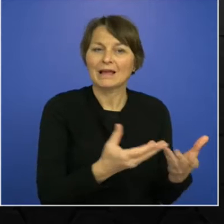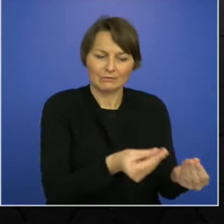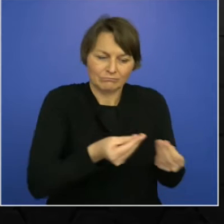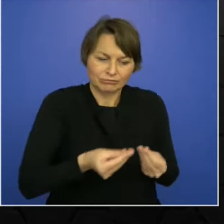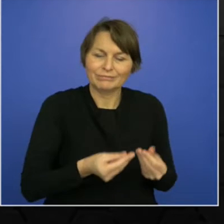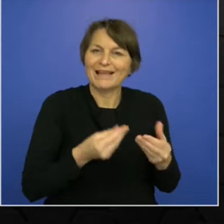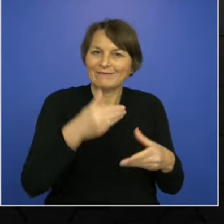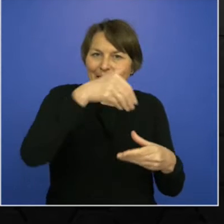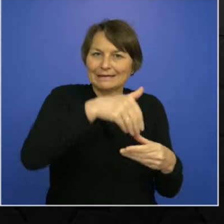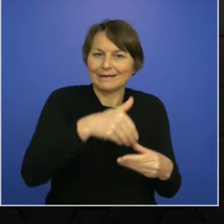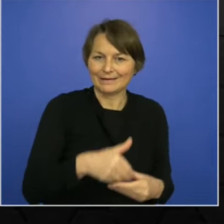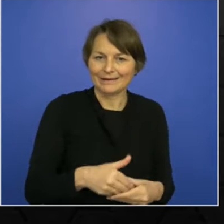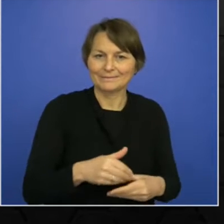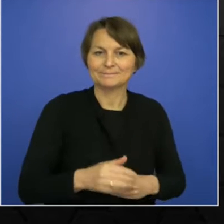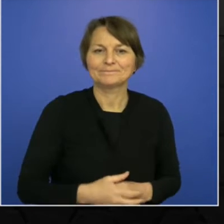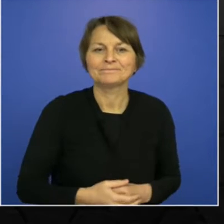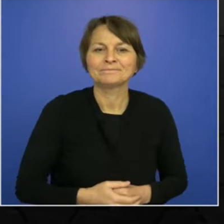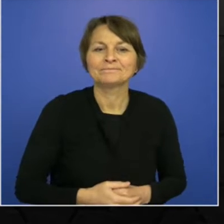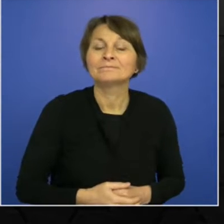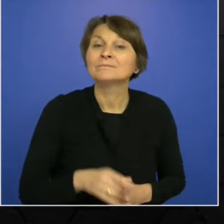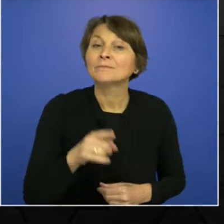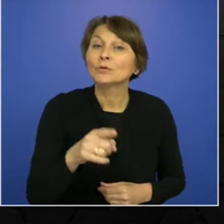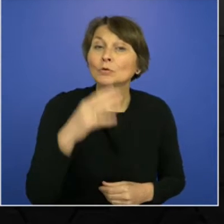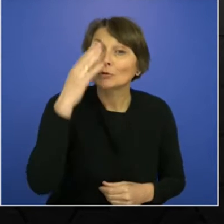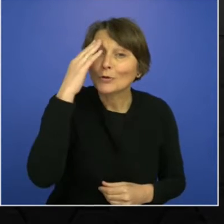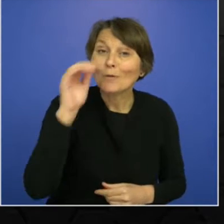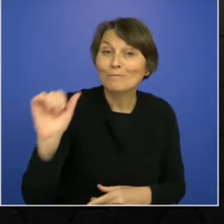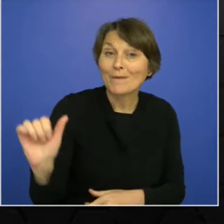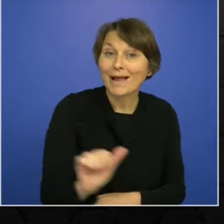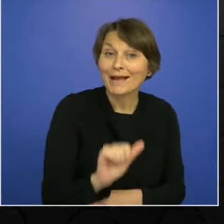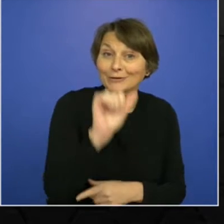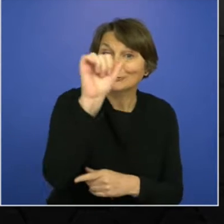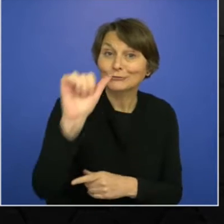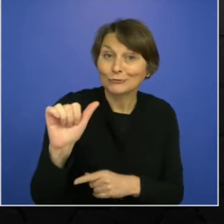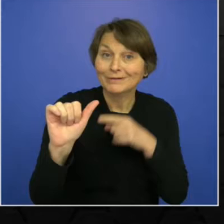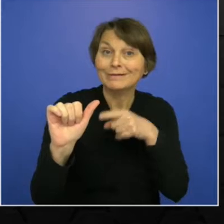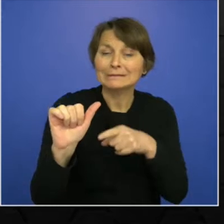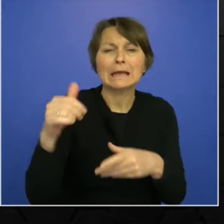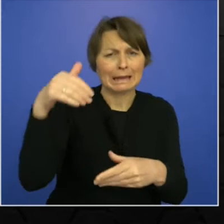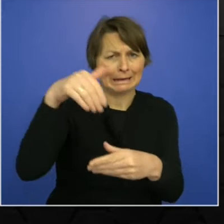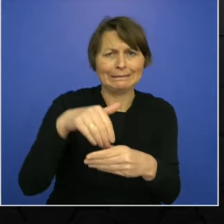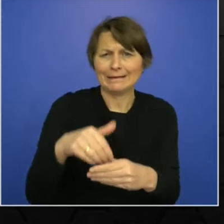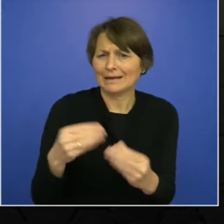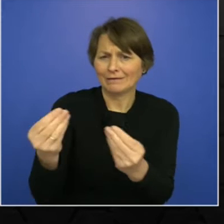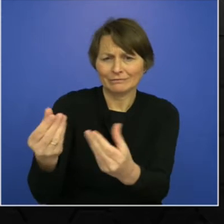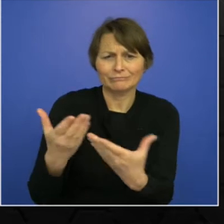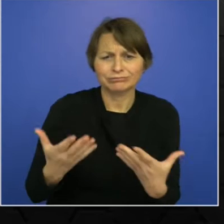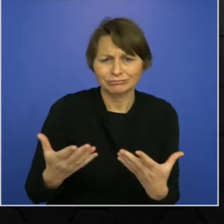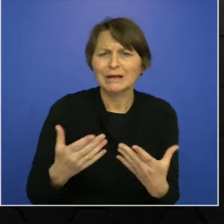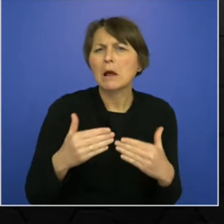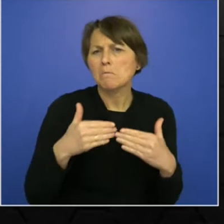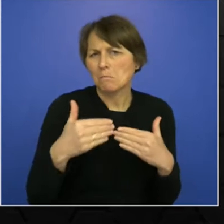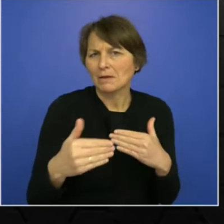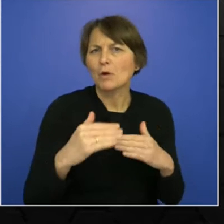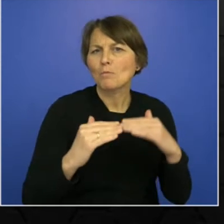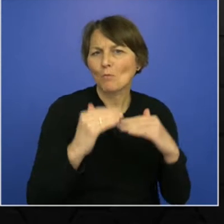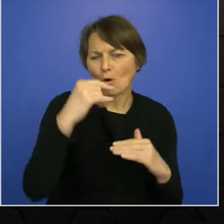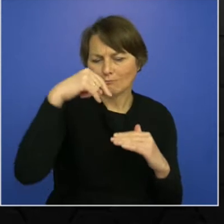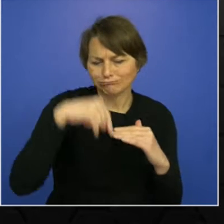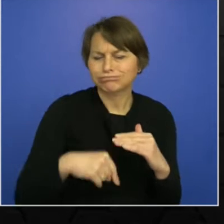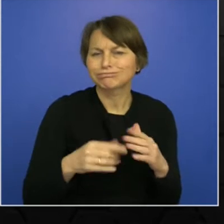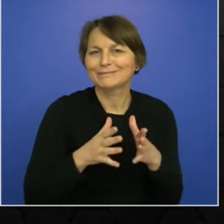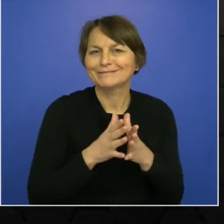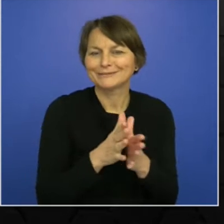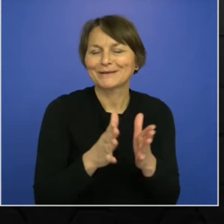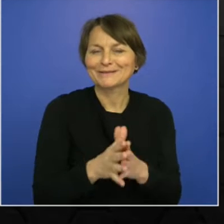service. If you know about Azure, this is Louis, and we will talk about it a little bit later. And some more benefits,